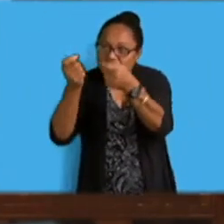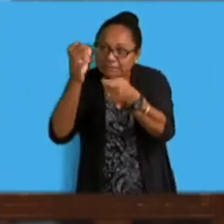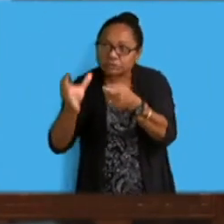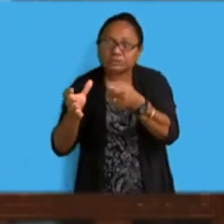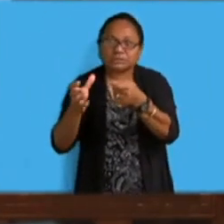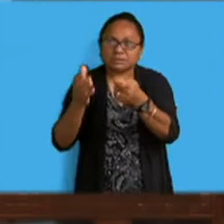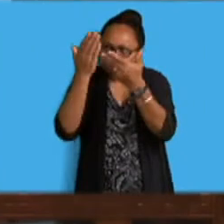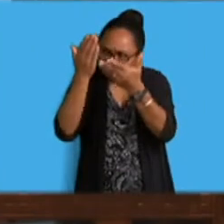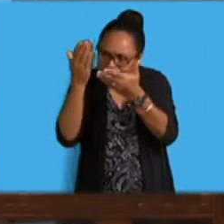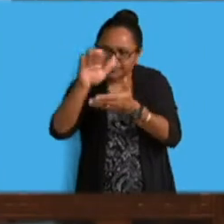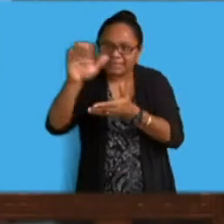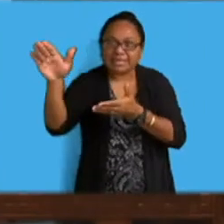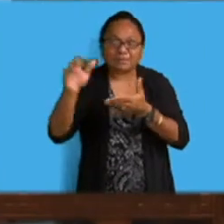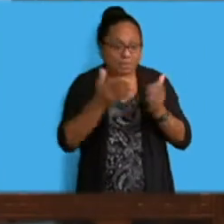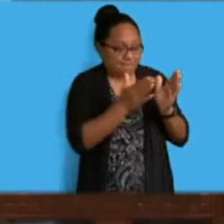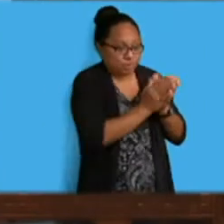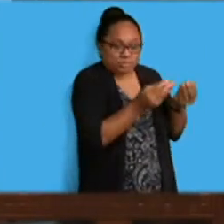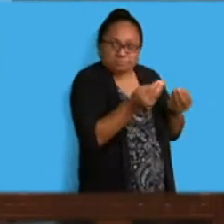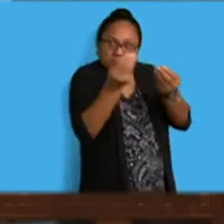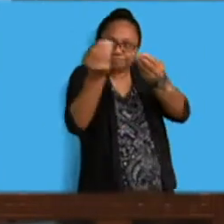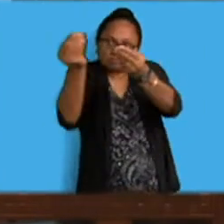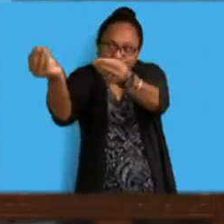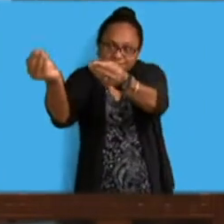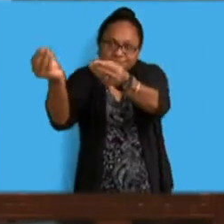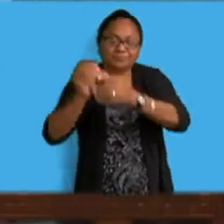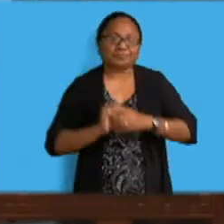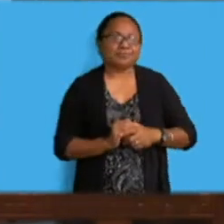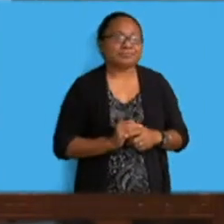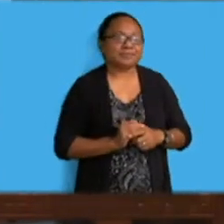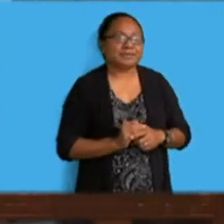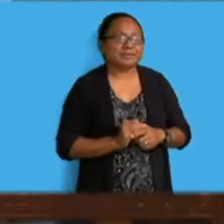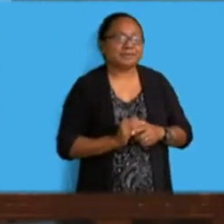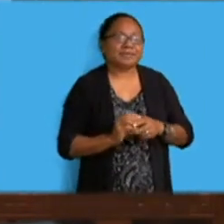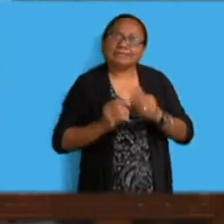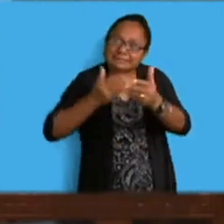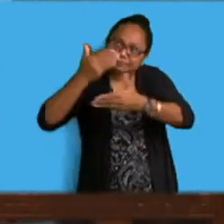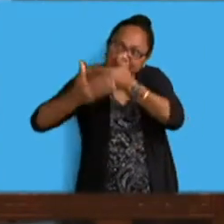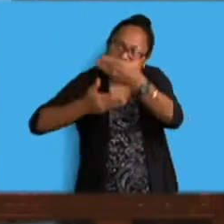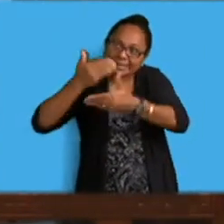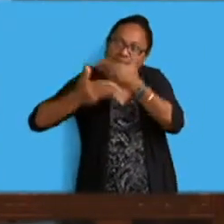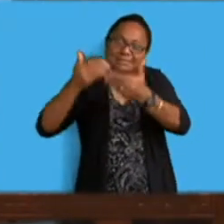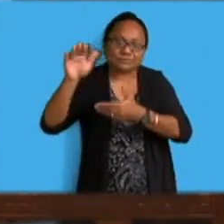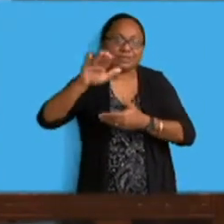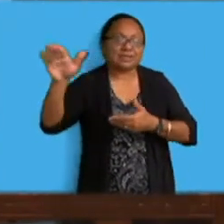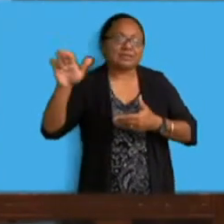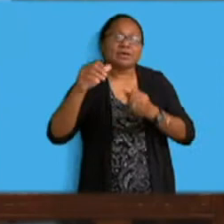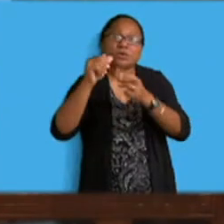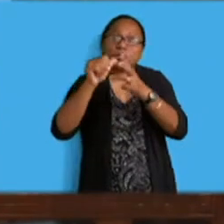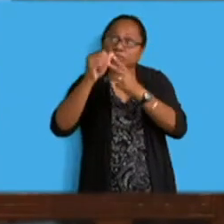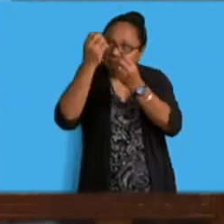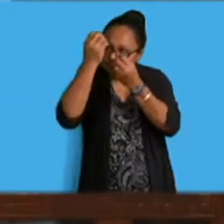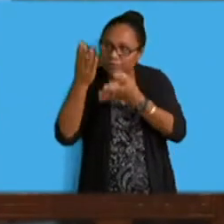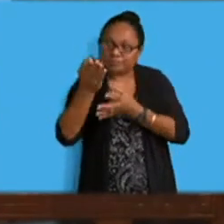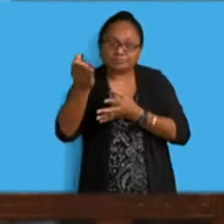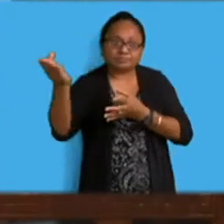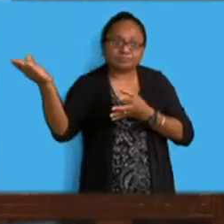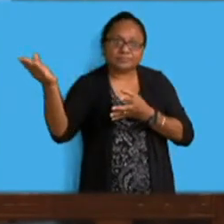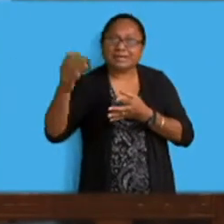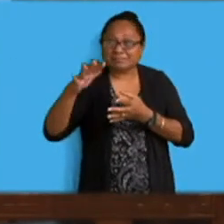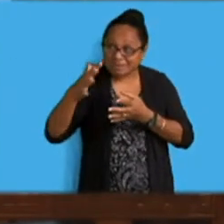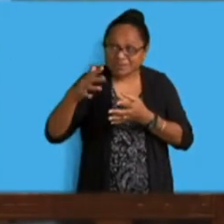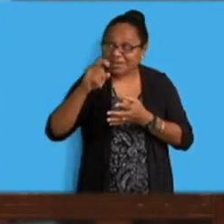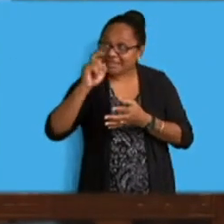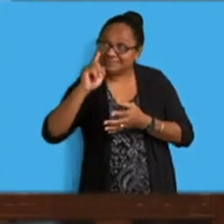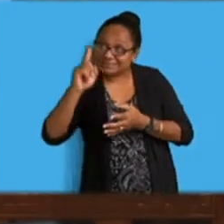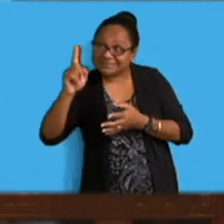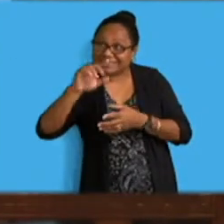deserve, take the handbook to them, explain it to them, and tell them that they may be out of sight, but they're not out of